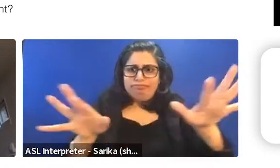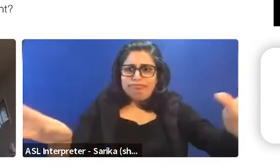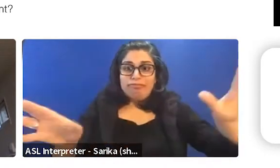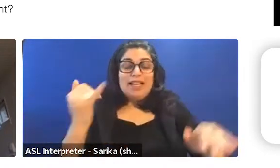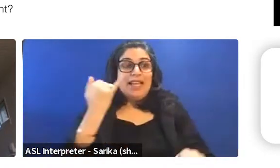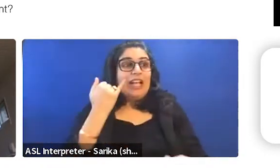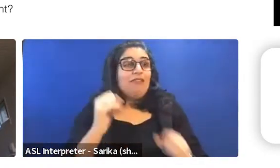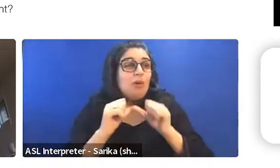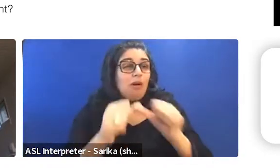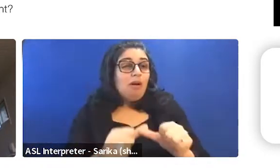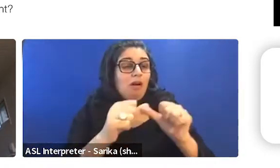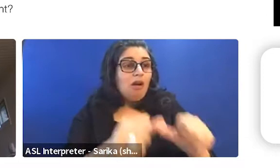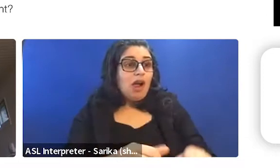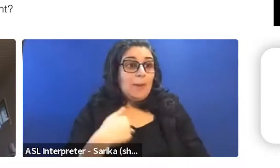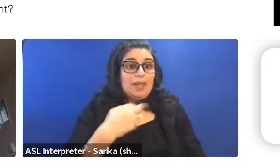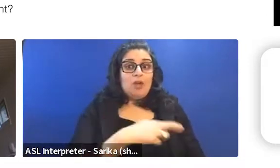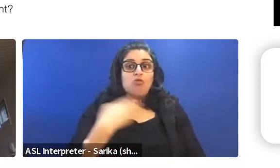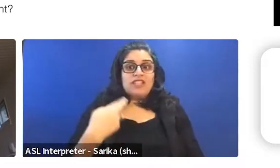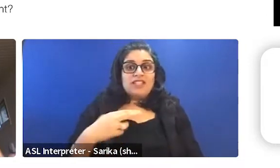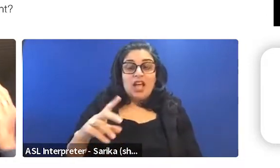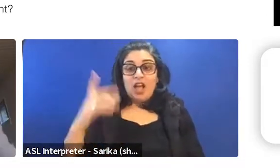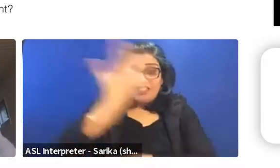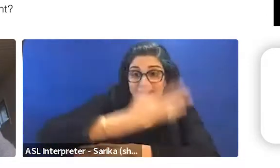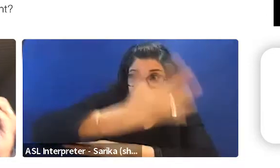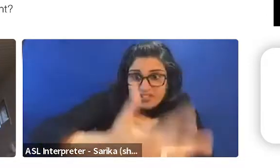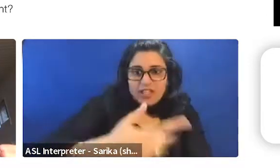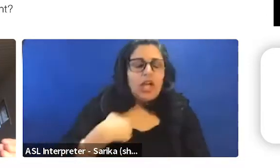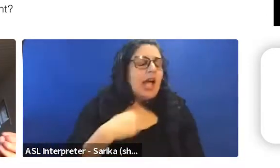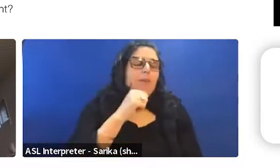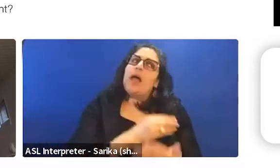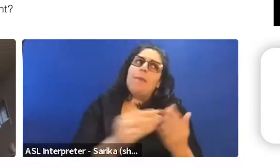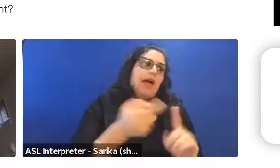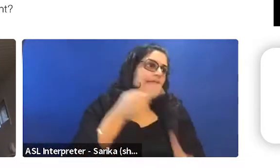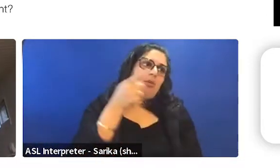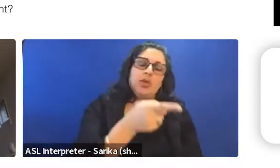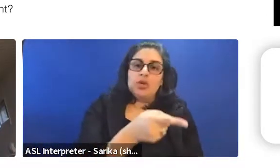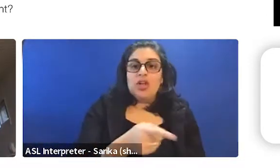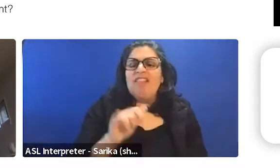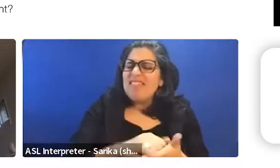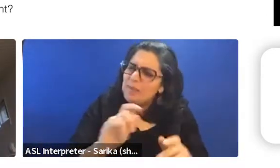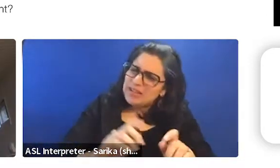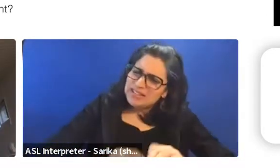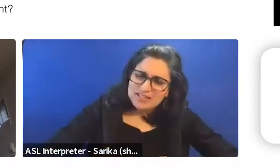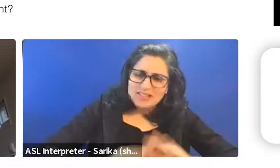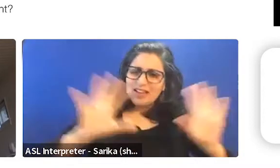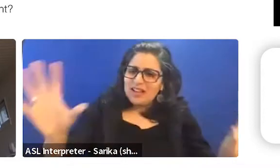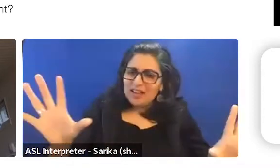buying deforestation, I'm not going to buy from you, right? That message needs to be loud and clear. And this is not in 2030. This is